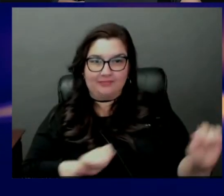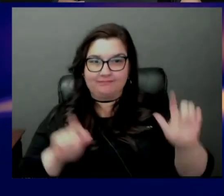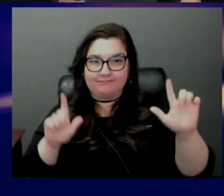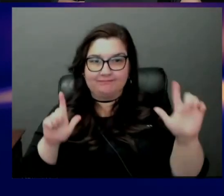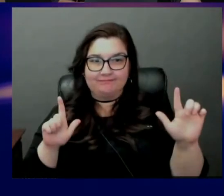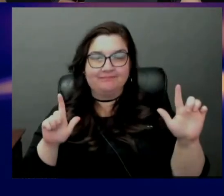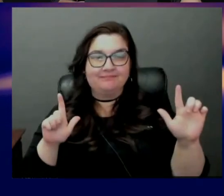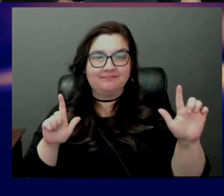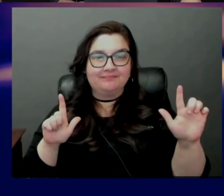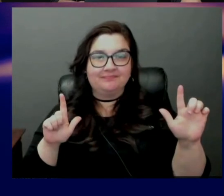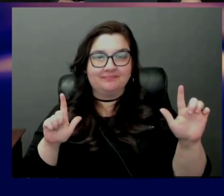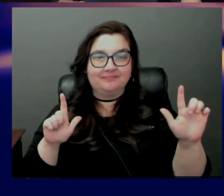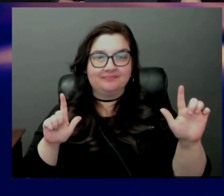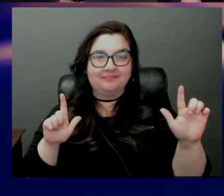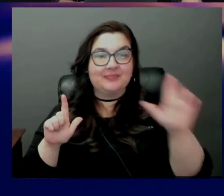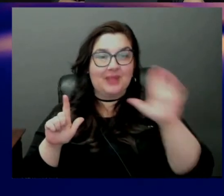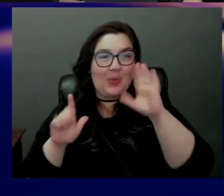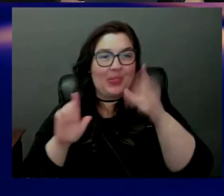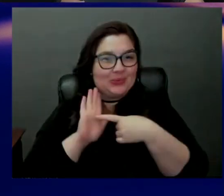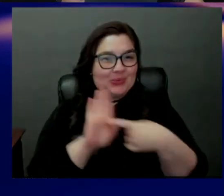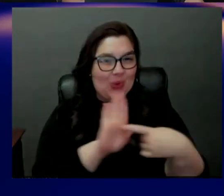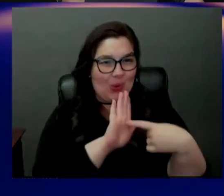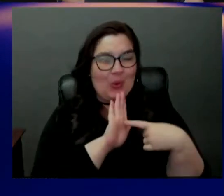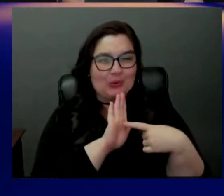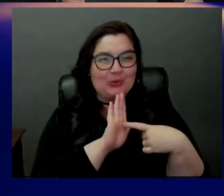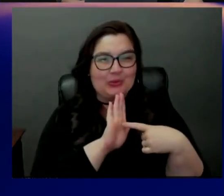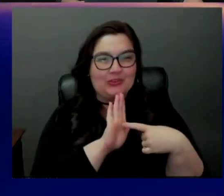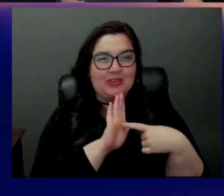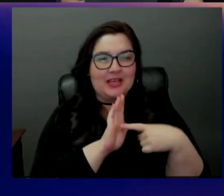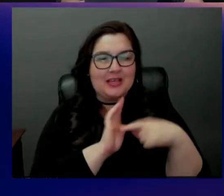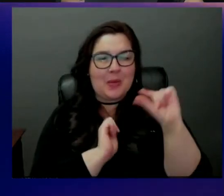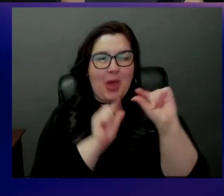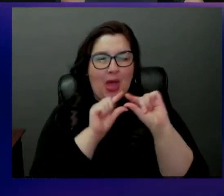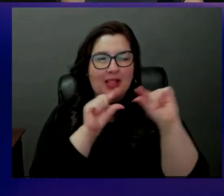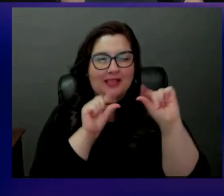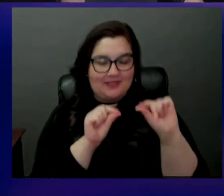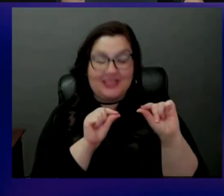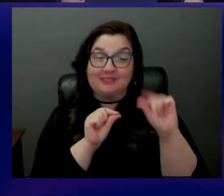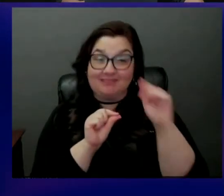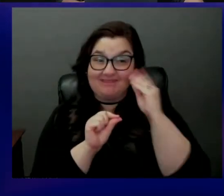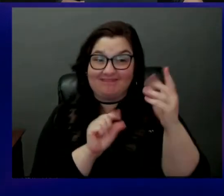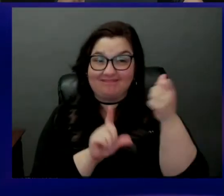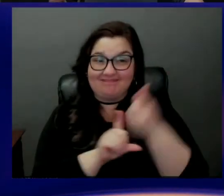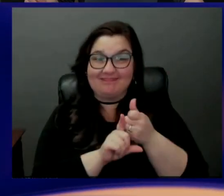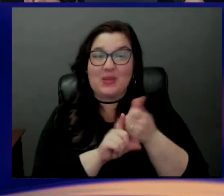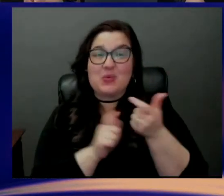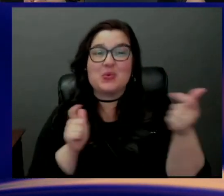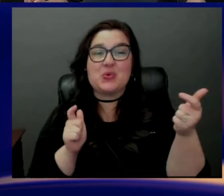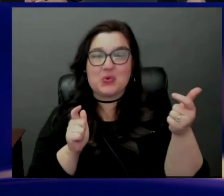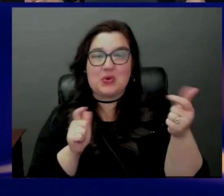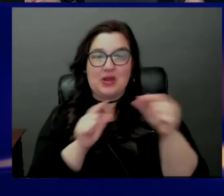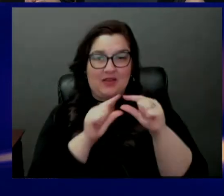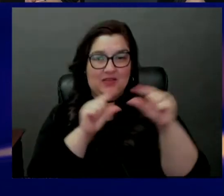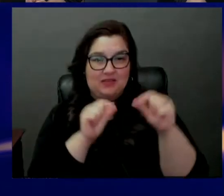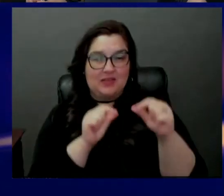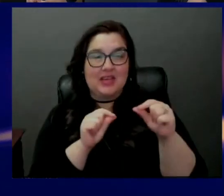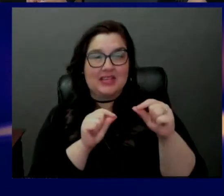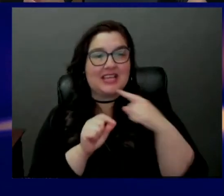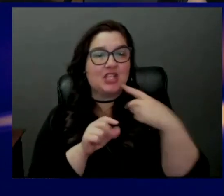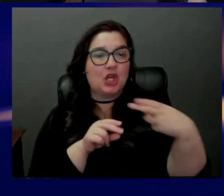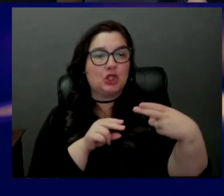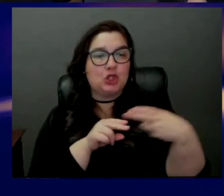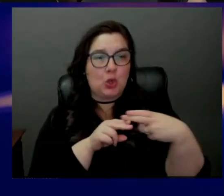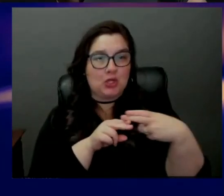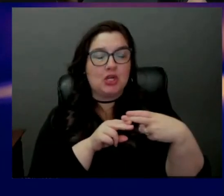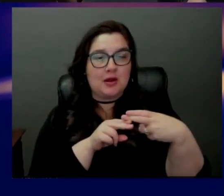to actually show you. It's a small little field, but it makes a big difference. You see this field here, it says short-term flag. Yeah.